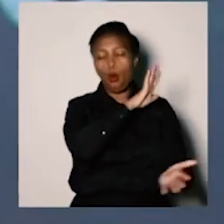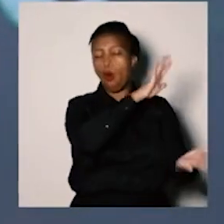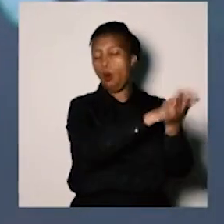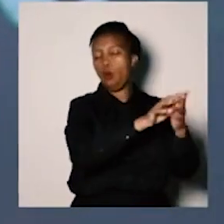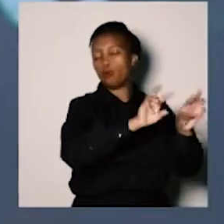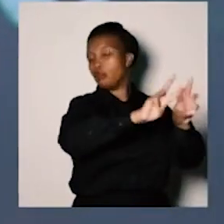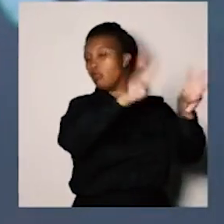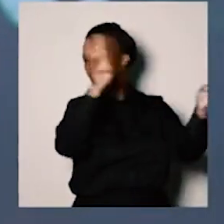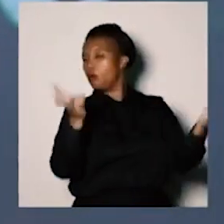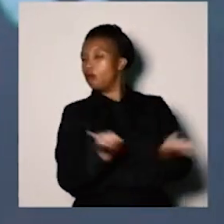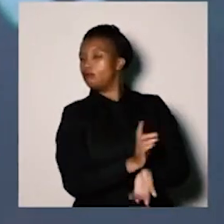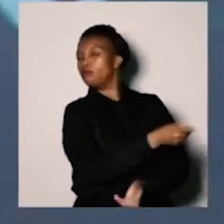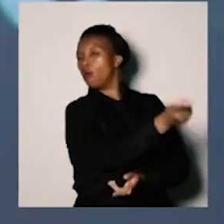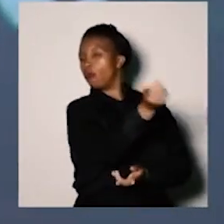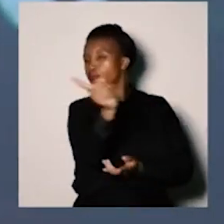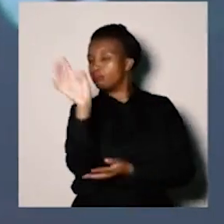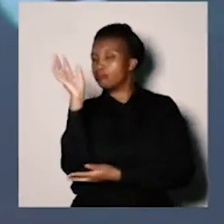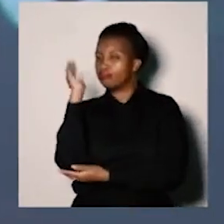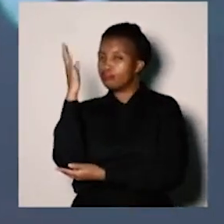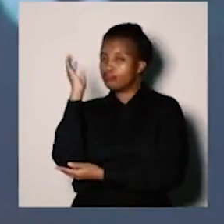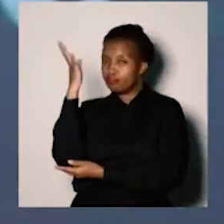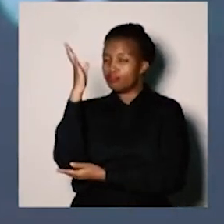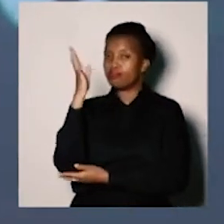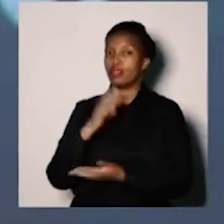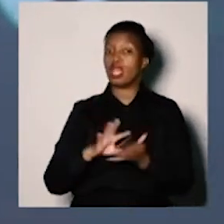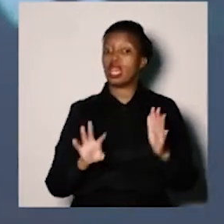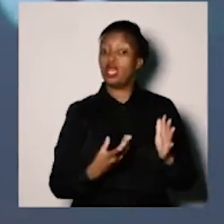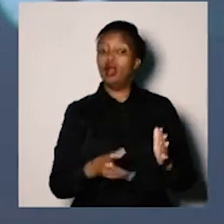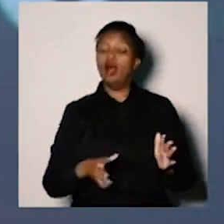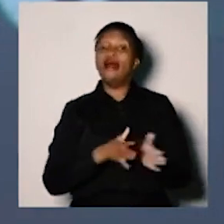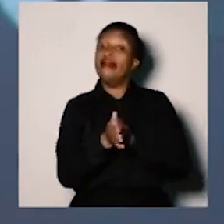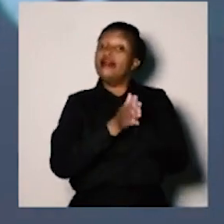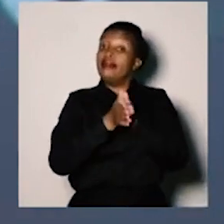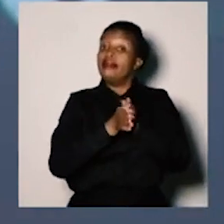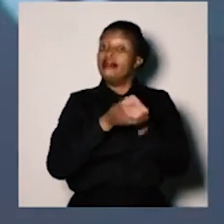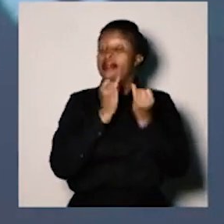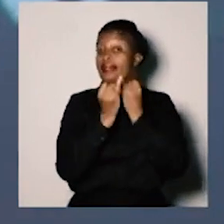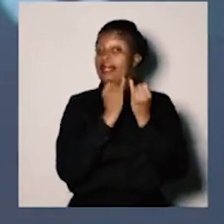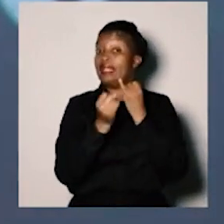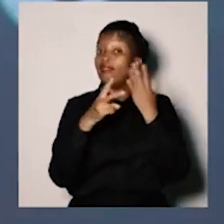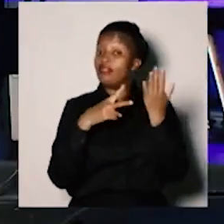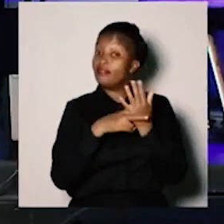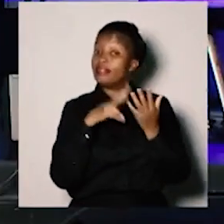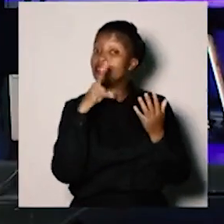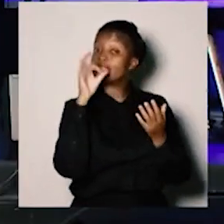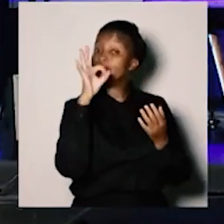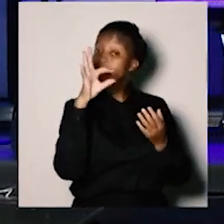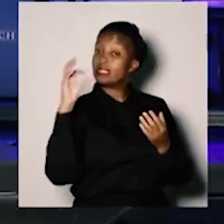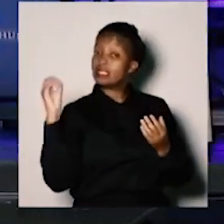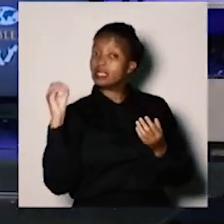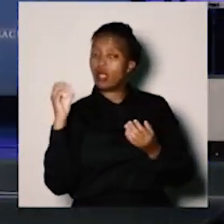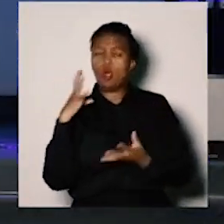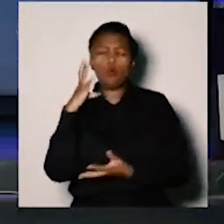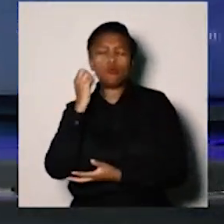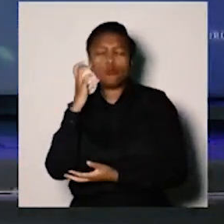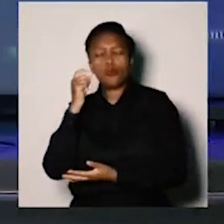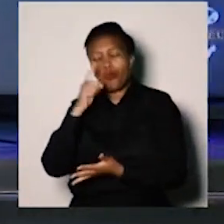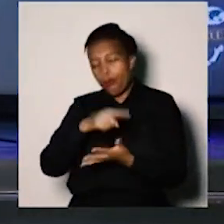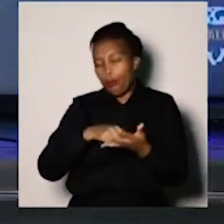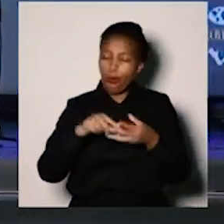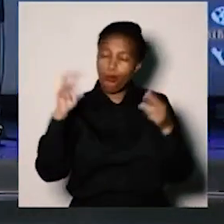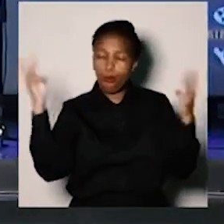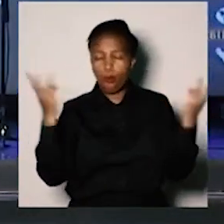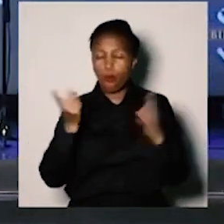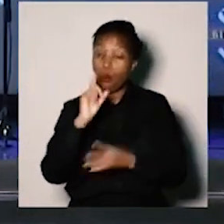the world and preach the gospel. Proverbs 11:30. It says, the fruit of the righteous is a tree of